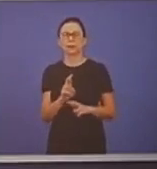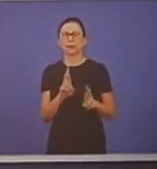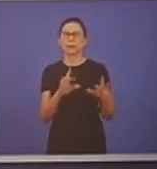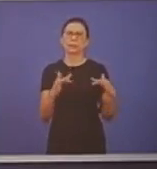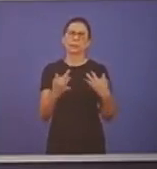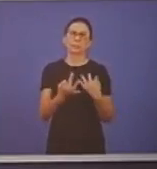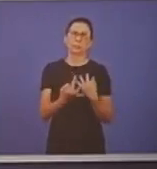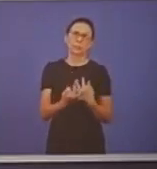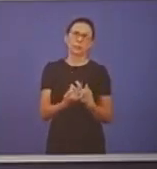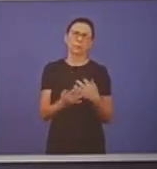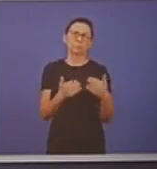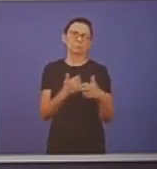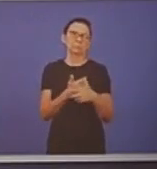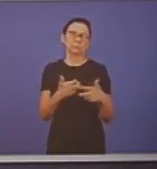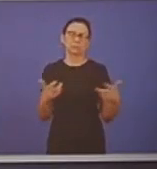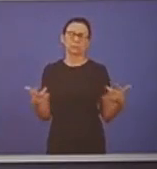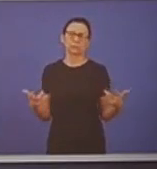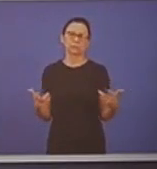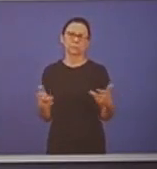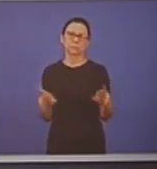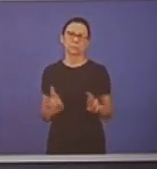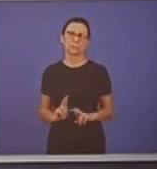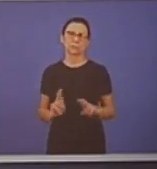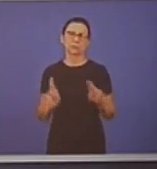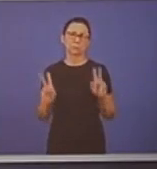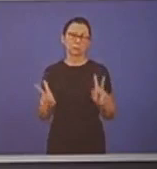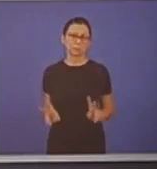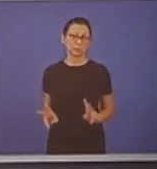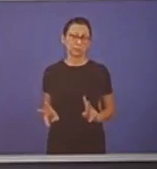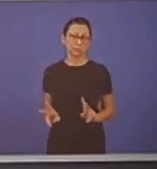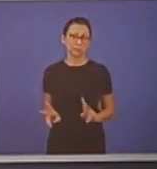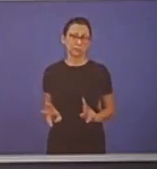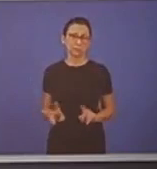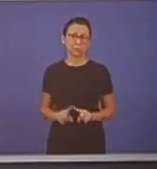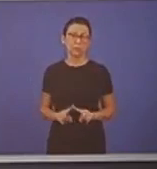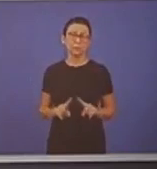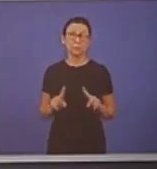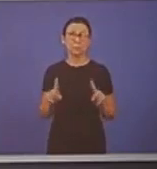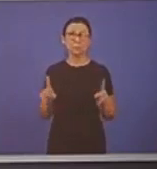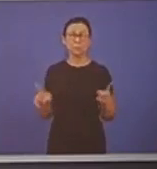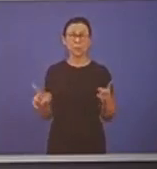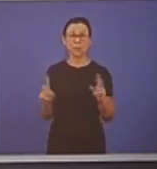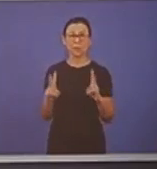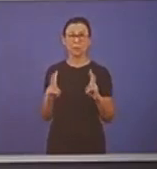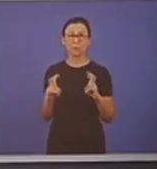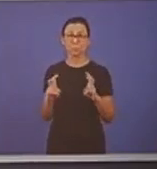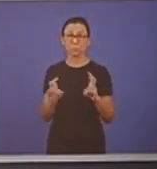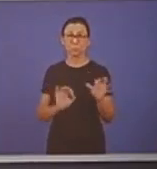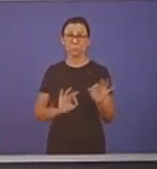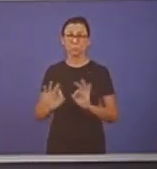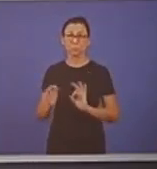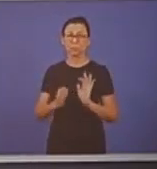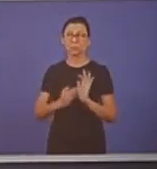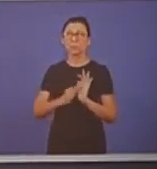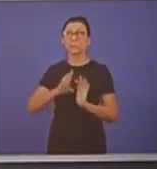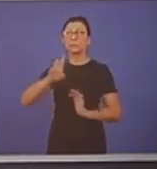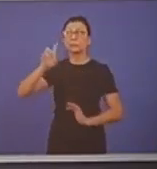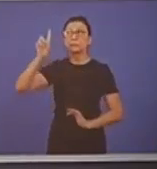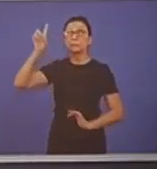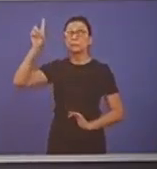of what you have as a tradition of your family or anything, it's different. But when it talks about God and his project,